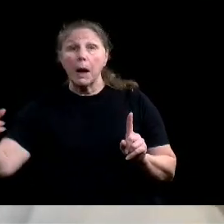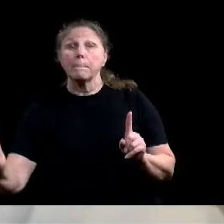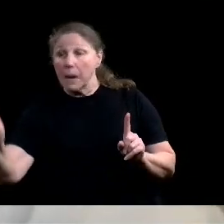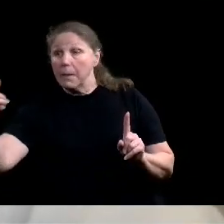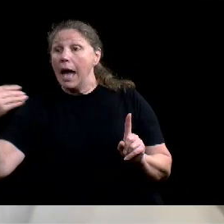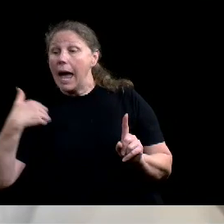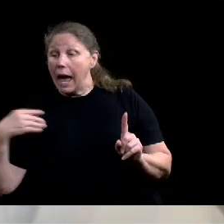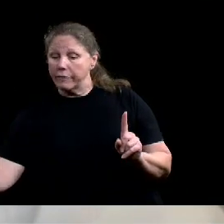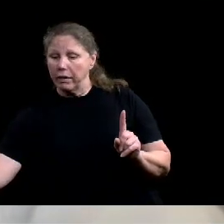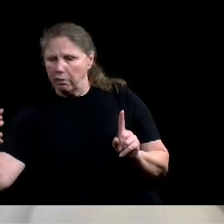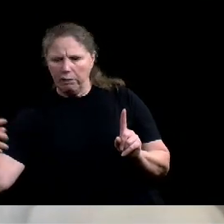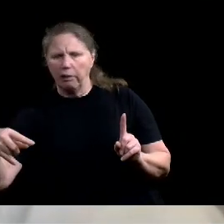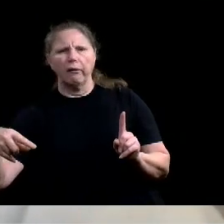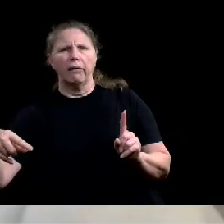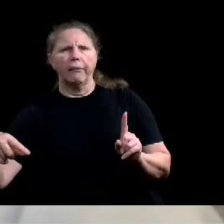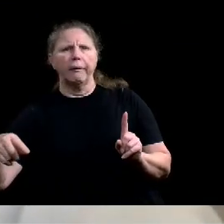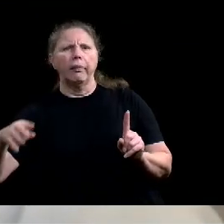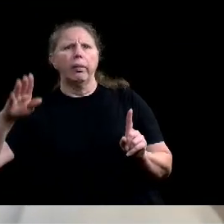the virus, they can't spread it